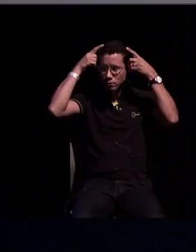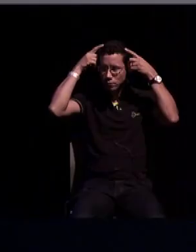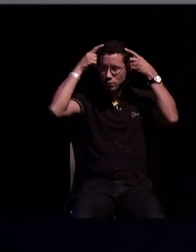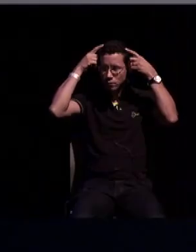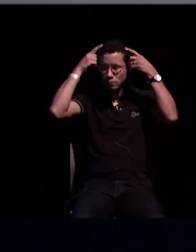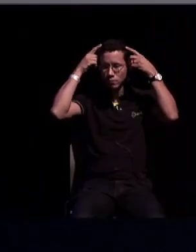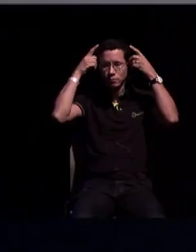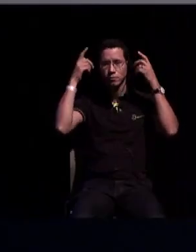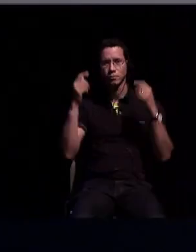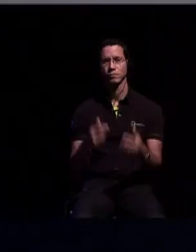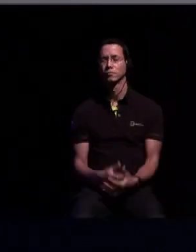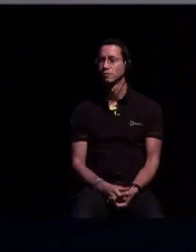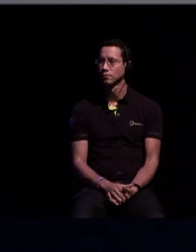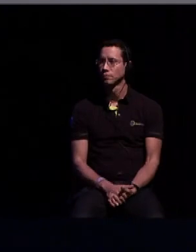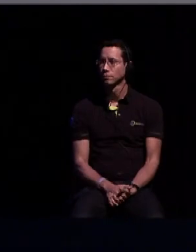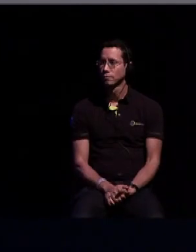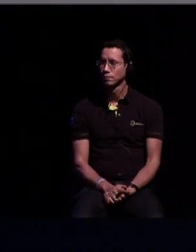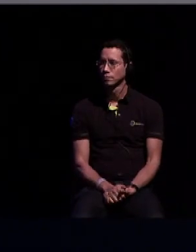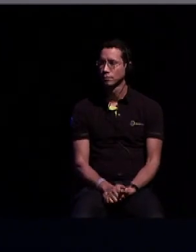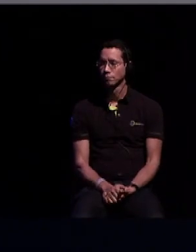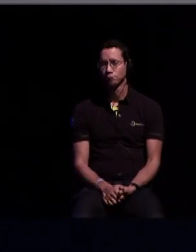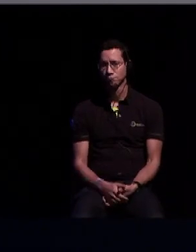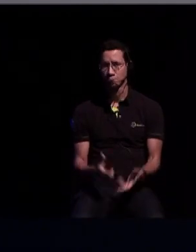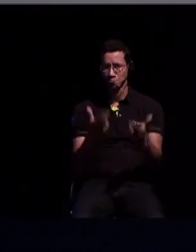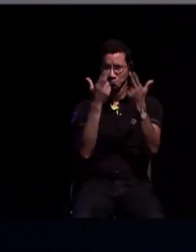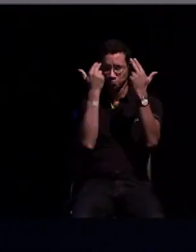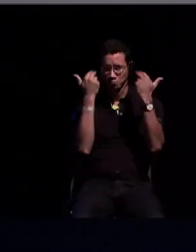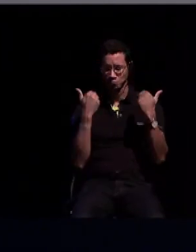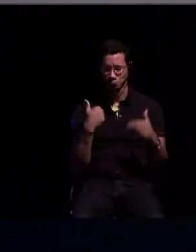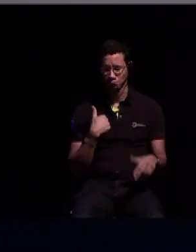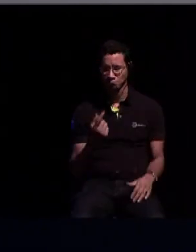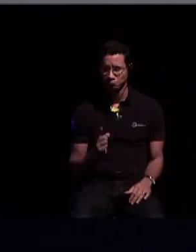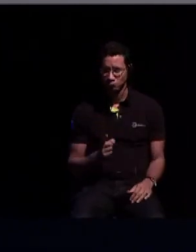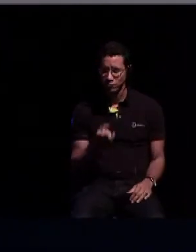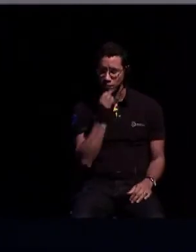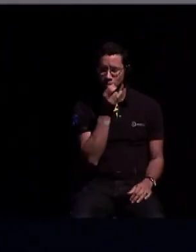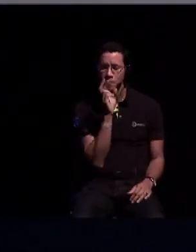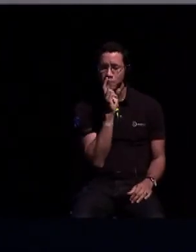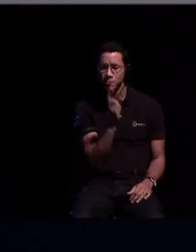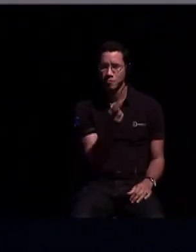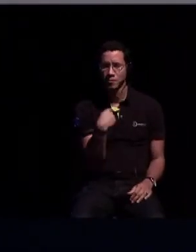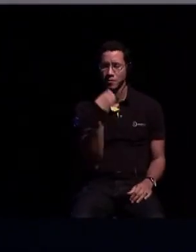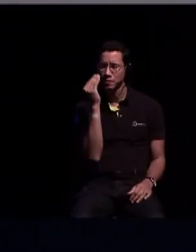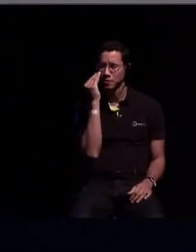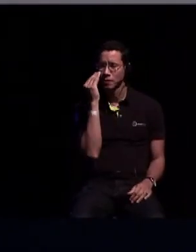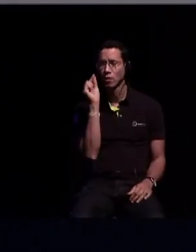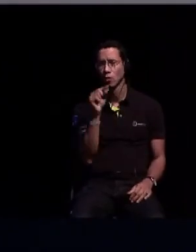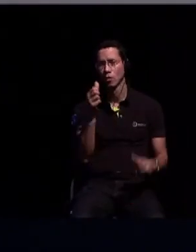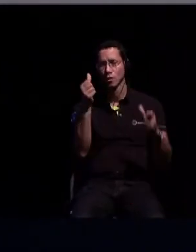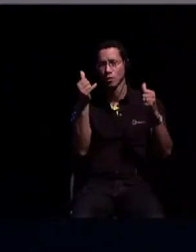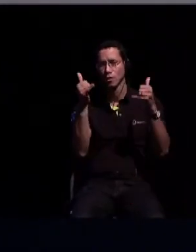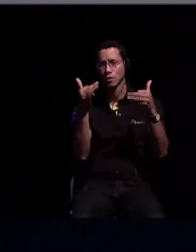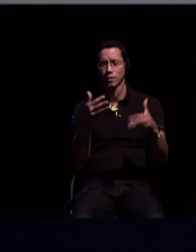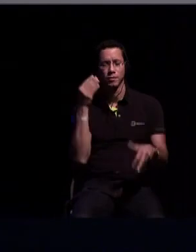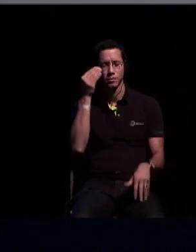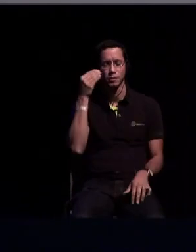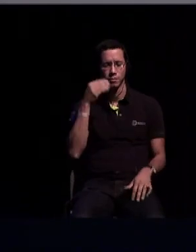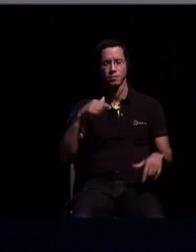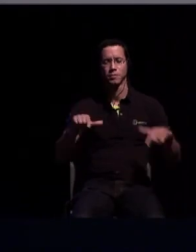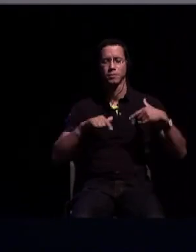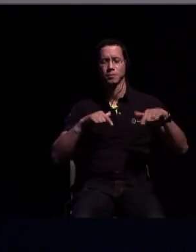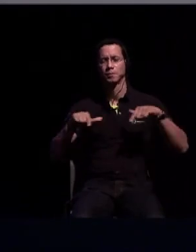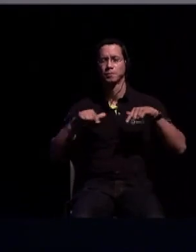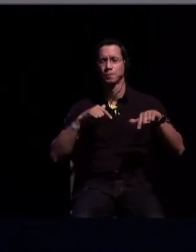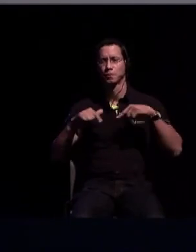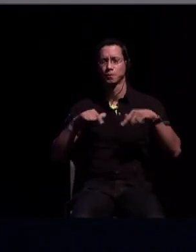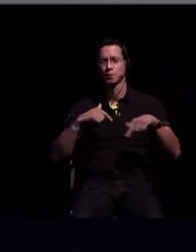I'm not indigenous, so it's difficult for me to answer. I will talk about the experience I have from working with the Tourism Alert and